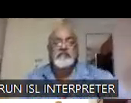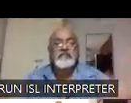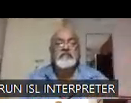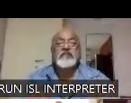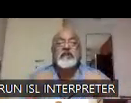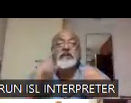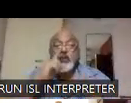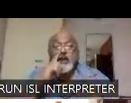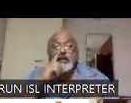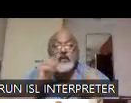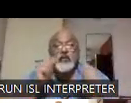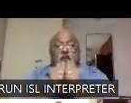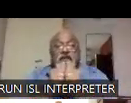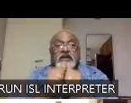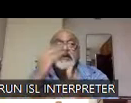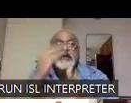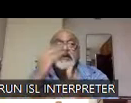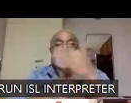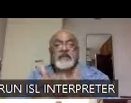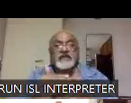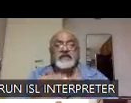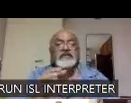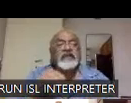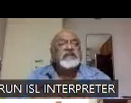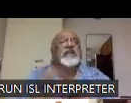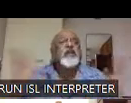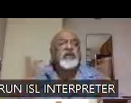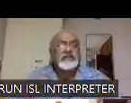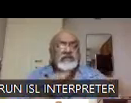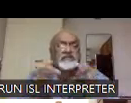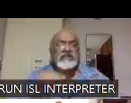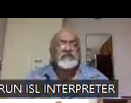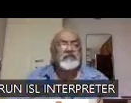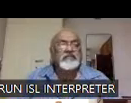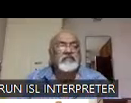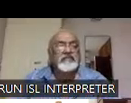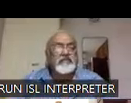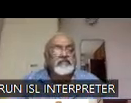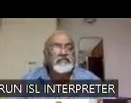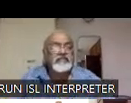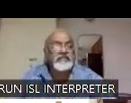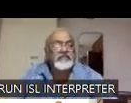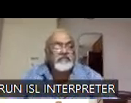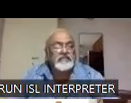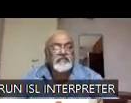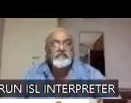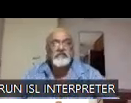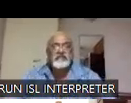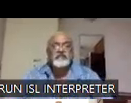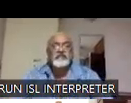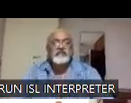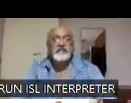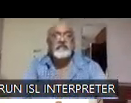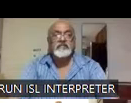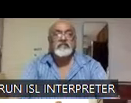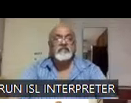between people with disabilities and women with disabilities. So it has been recently estimated that more than 1 billion